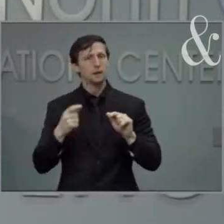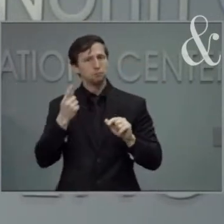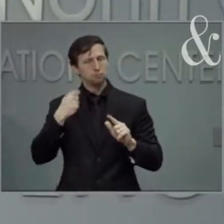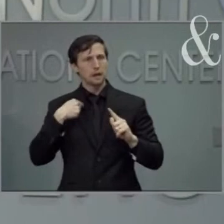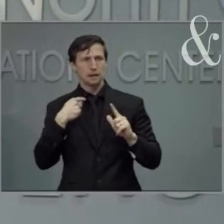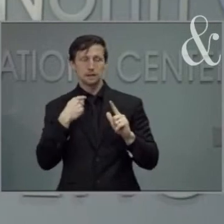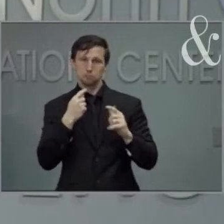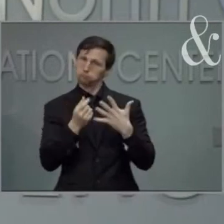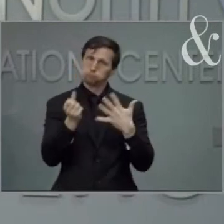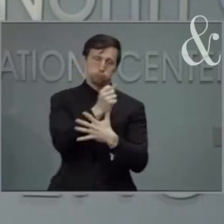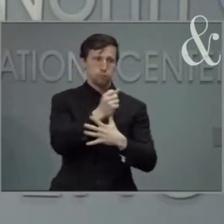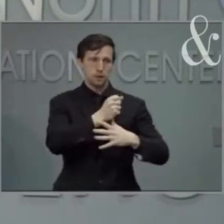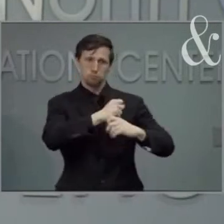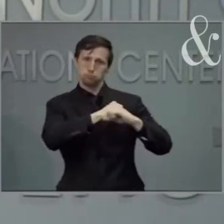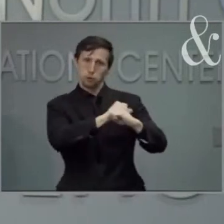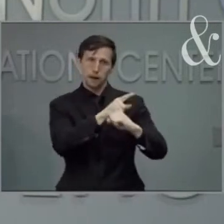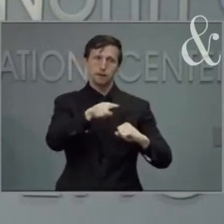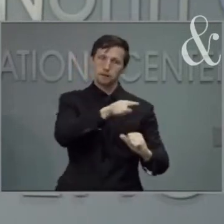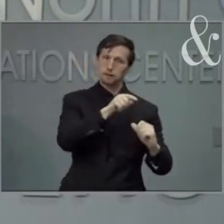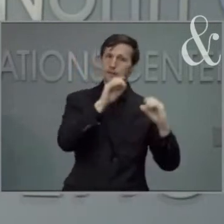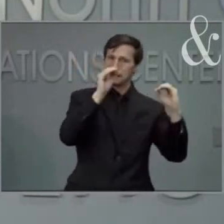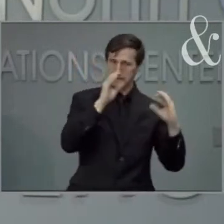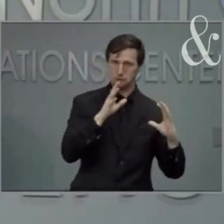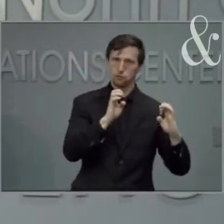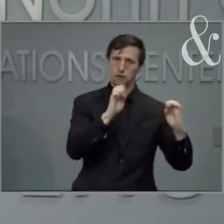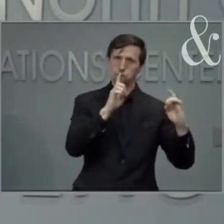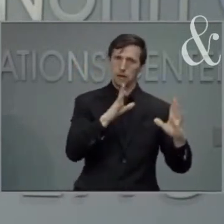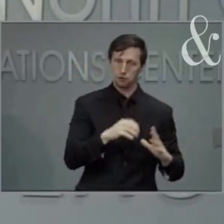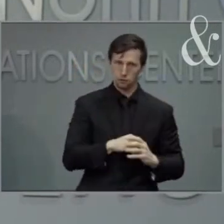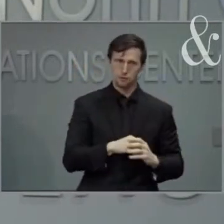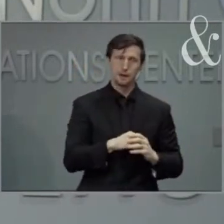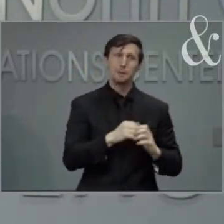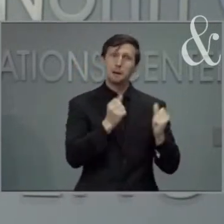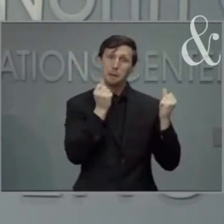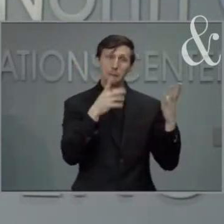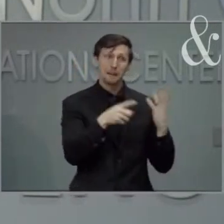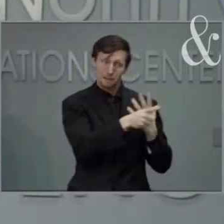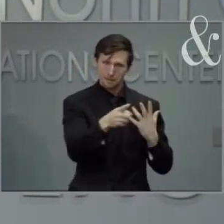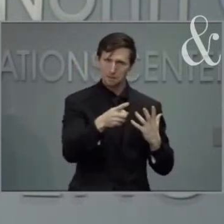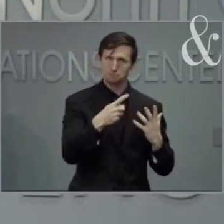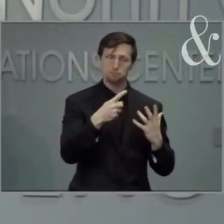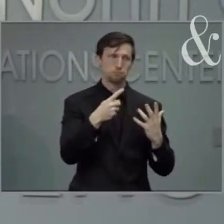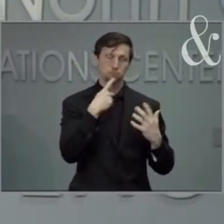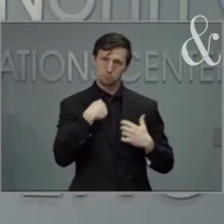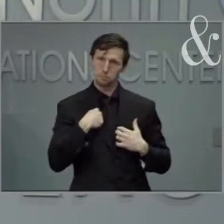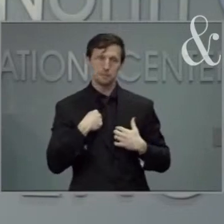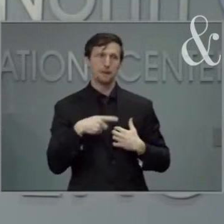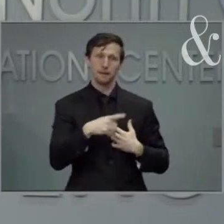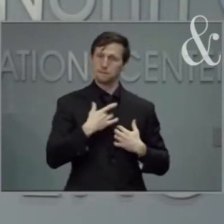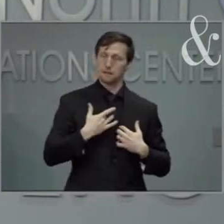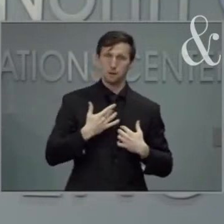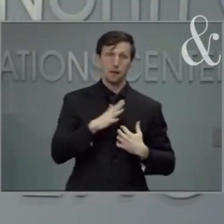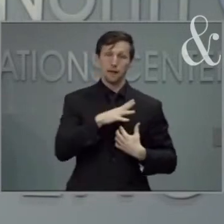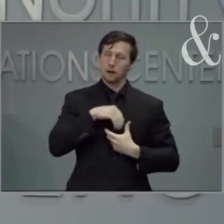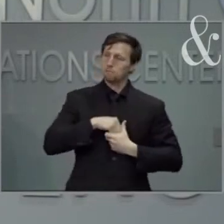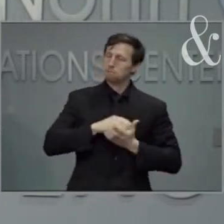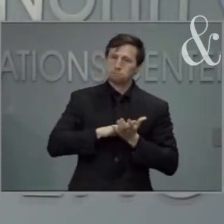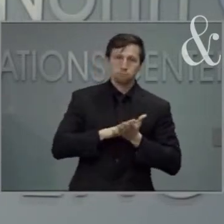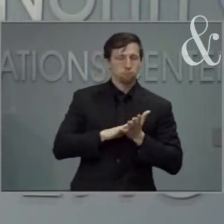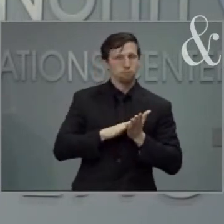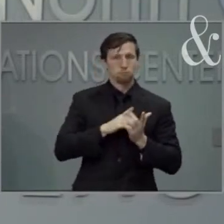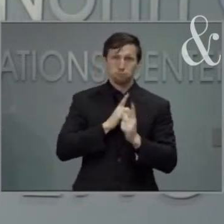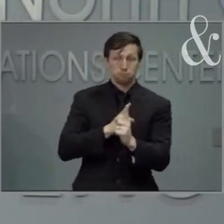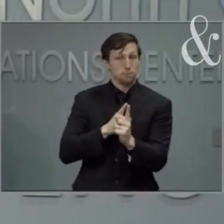safe. I know I've talked to many of them who believe it is their mission to help educate these children. One of the things I'm doing today